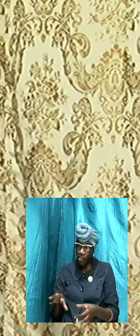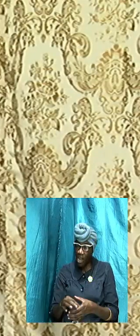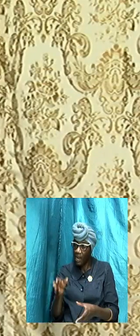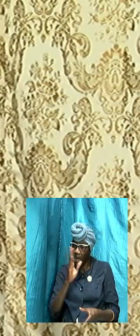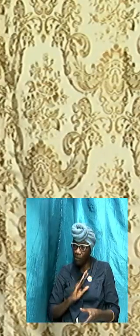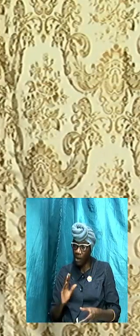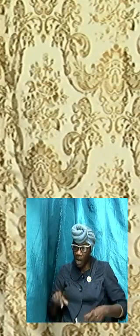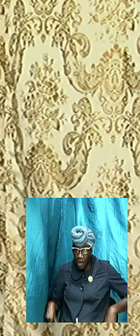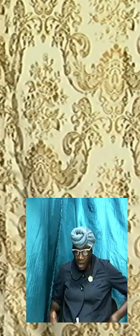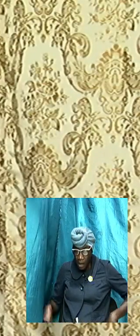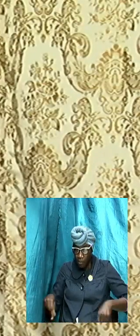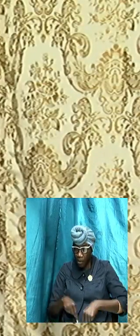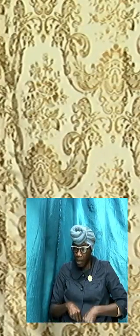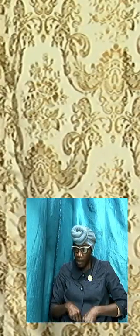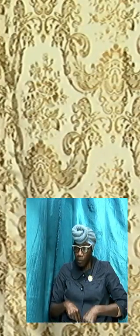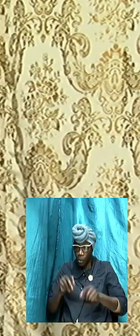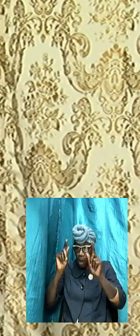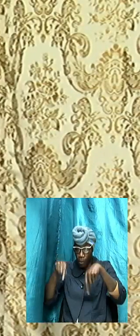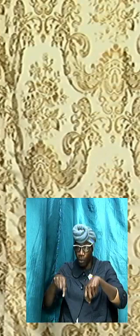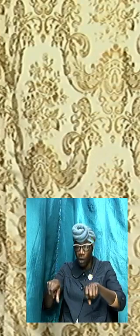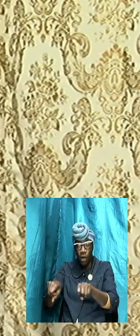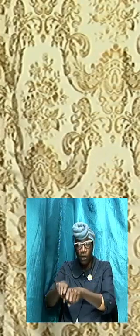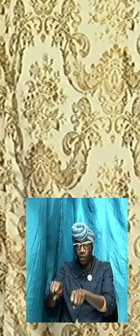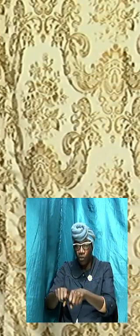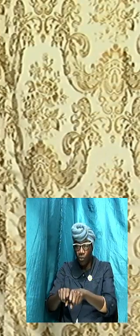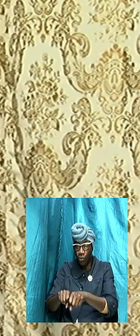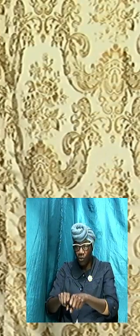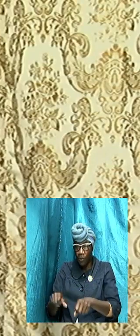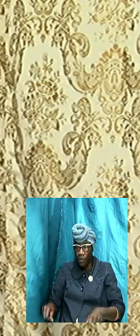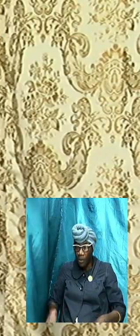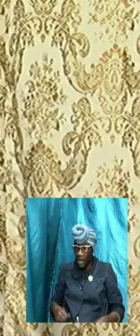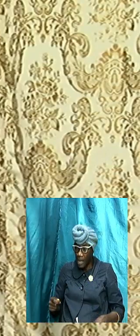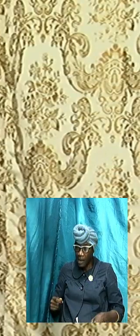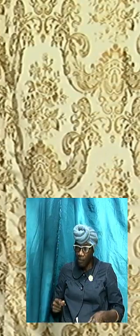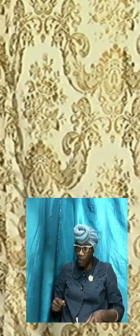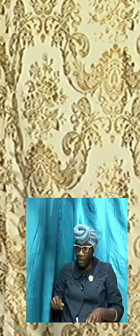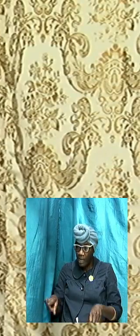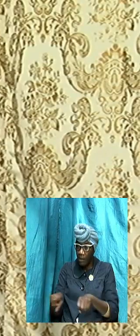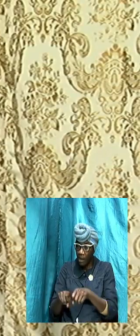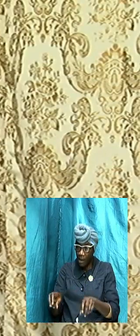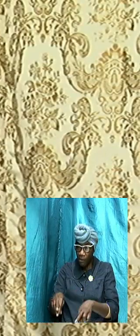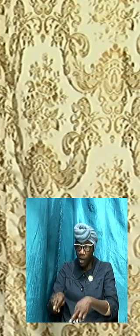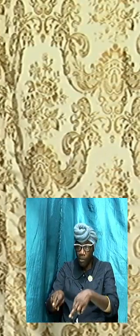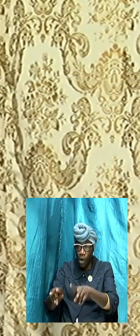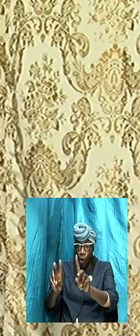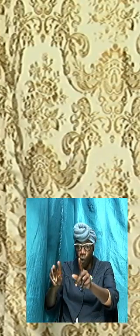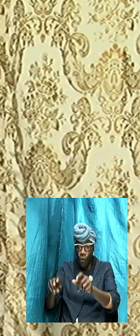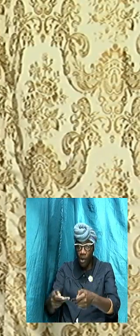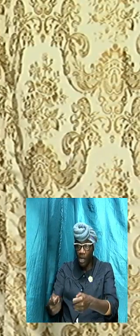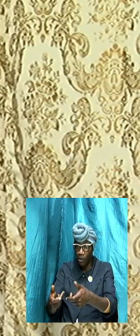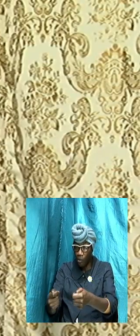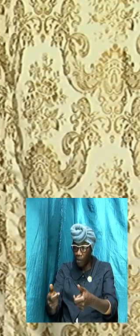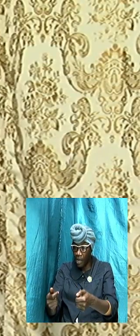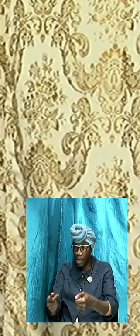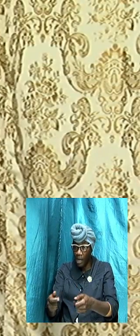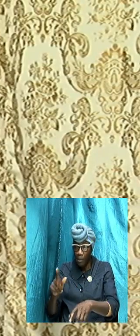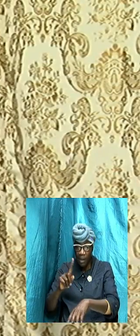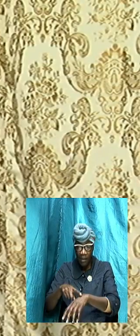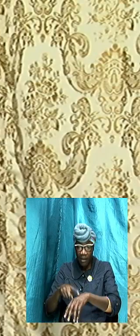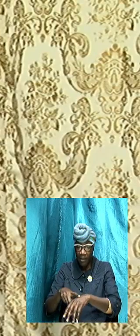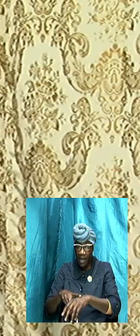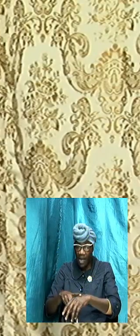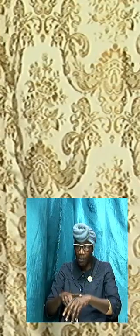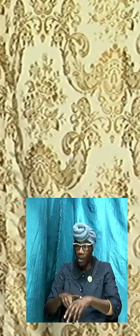Let every child of God put on their sandals. Let every child of God make haste, because it's time to leave. We are in the brink, hallelujah,